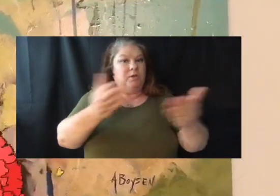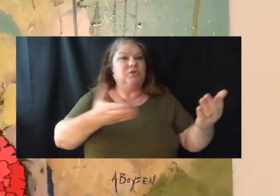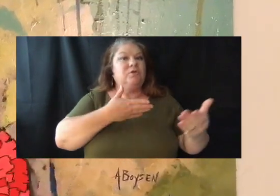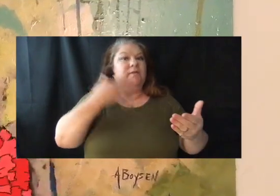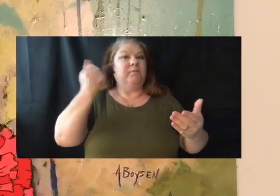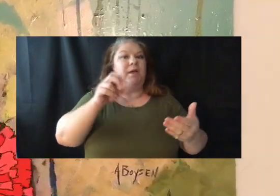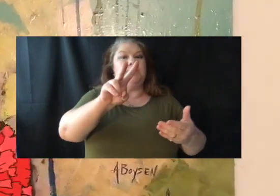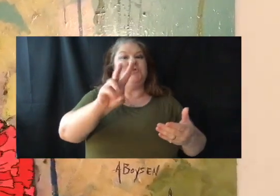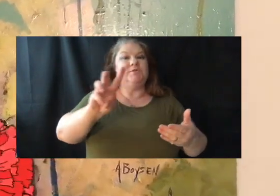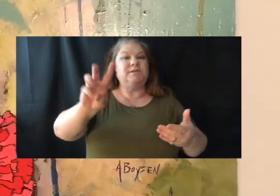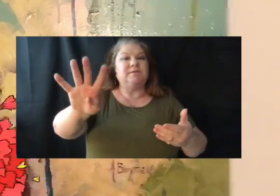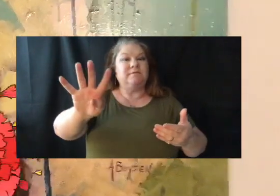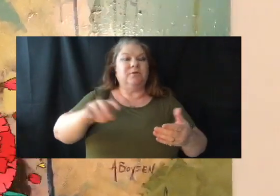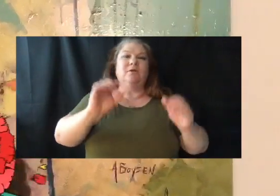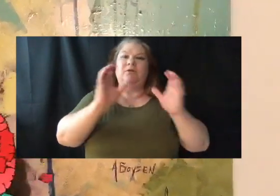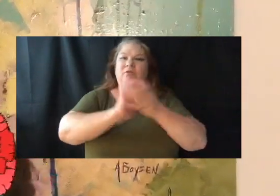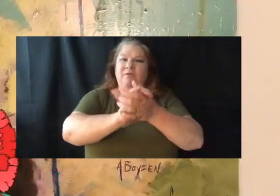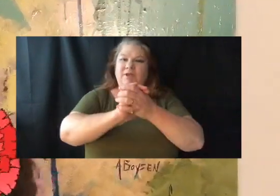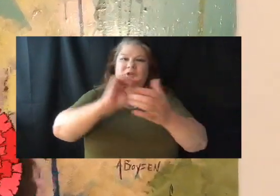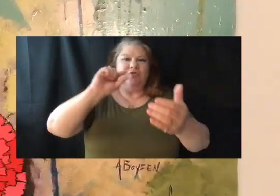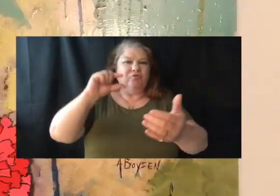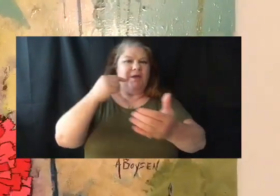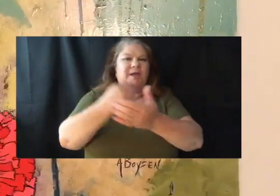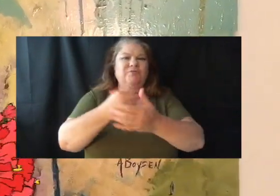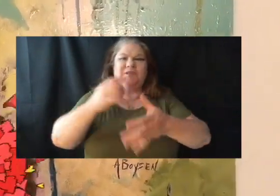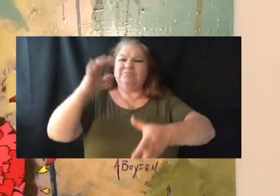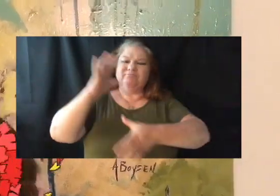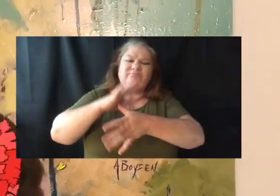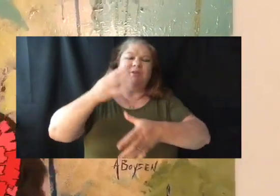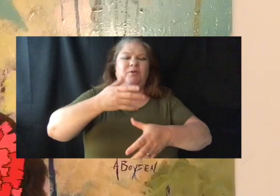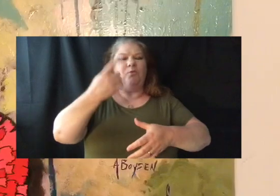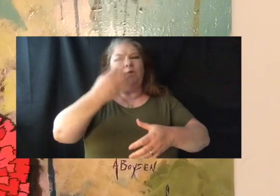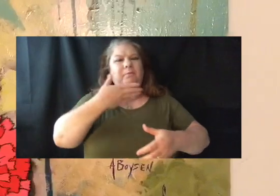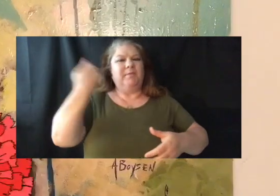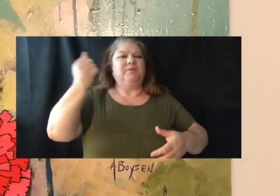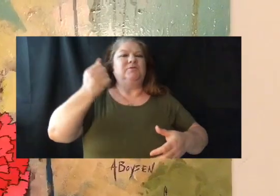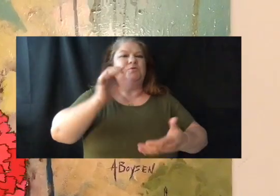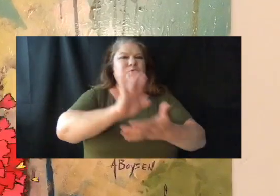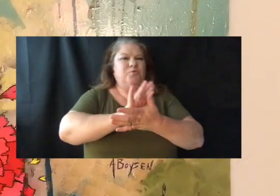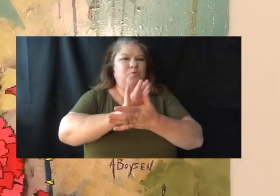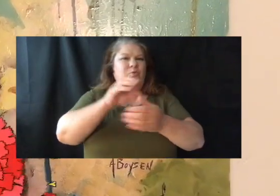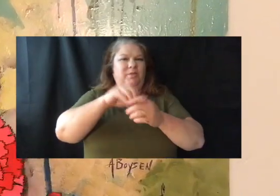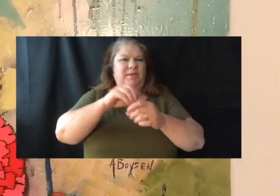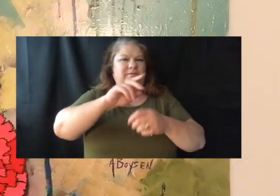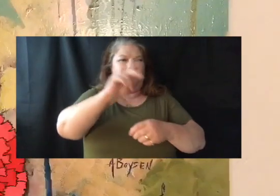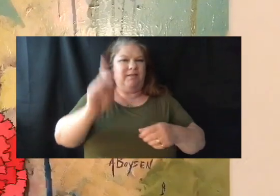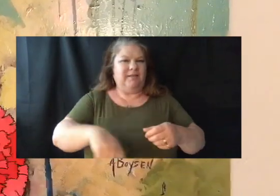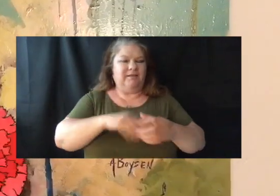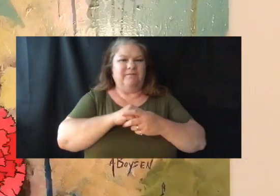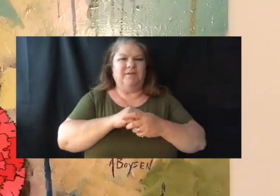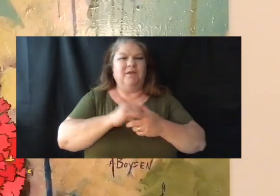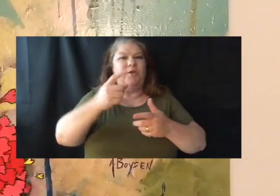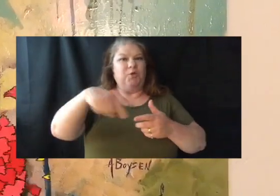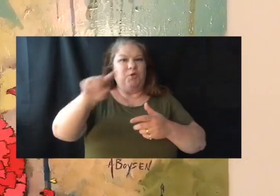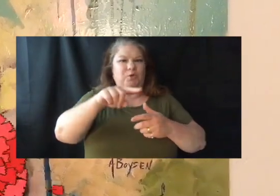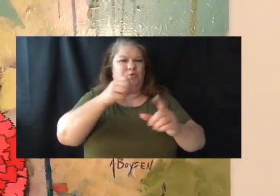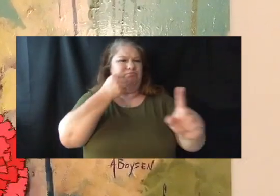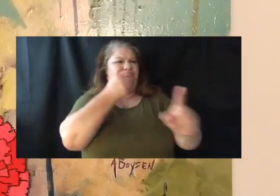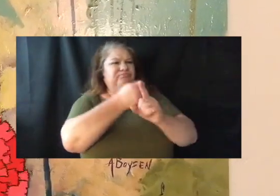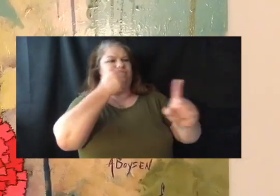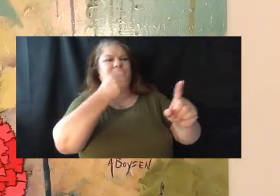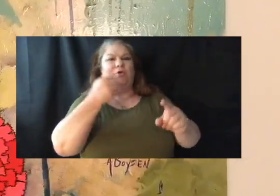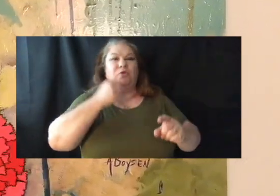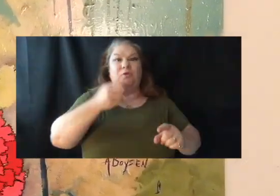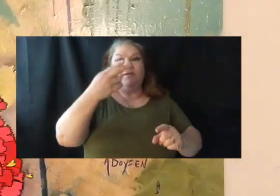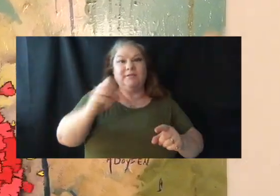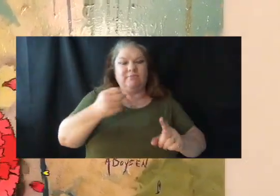best, 264. Congratulations on your graduation from one of the best schools in the city of Philadelphia. You have left your mark on